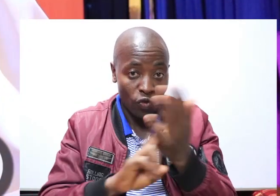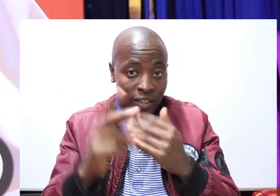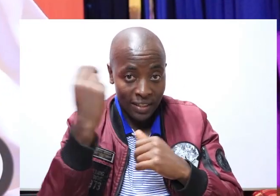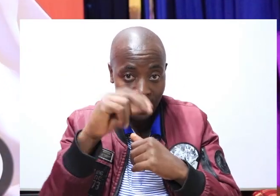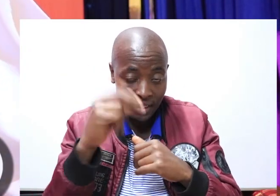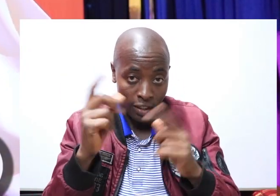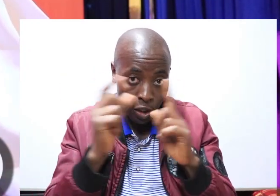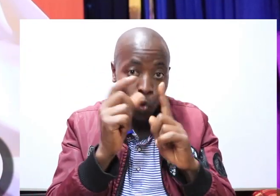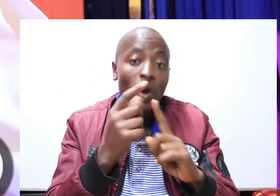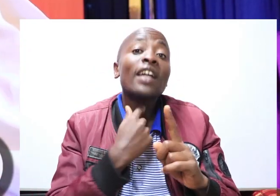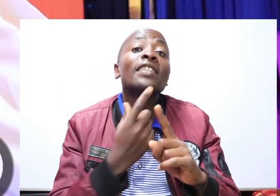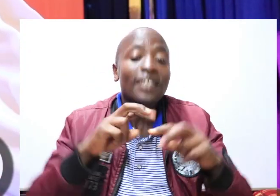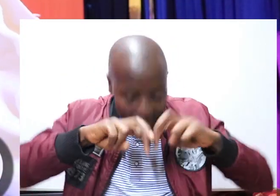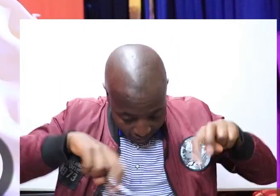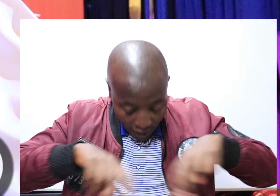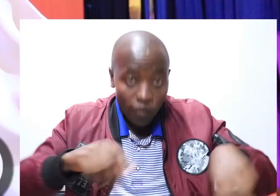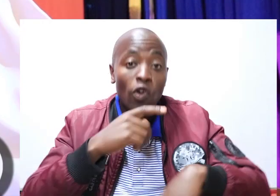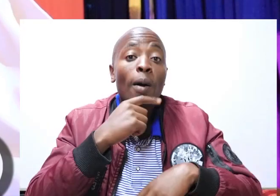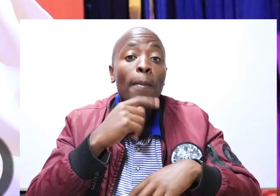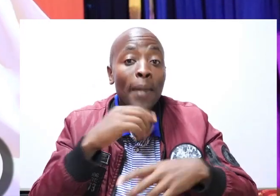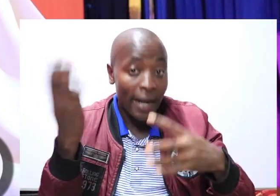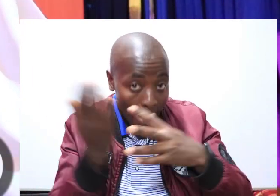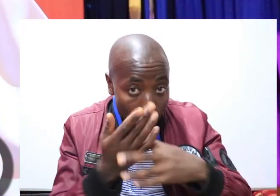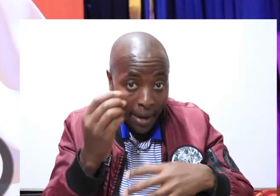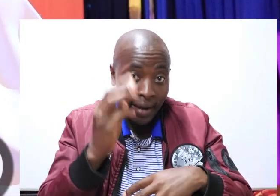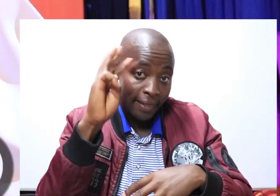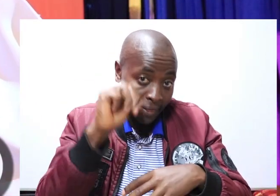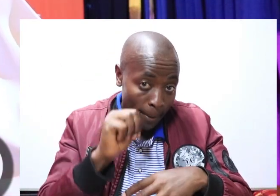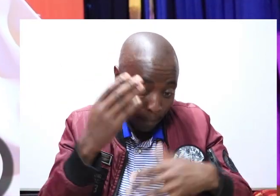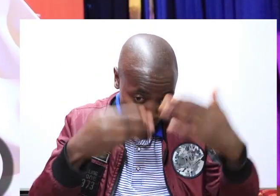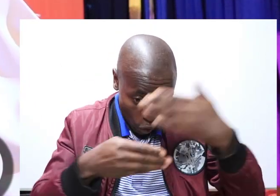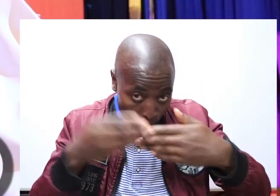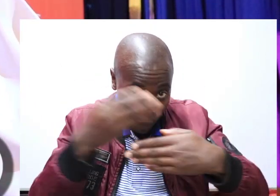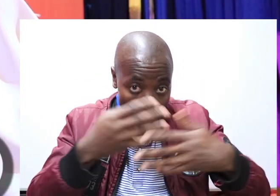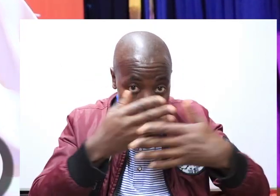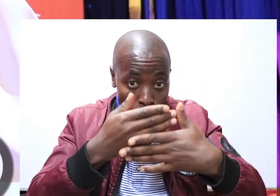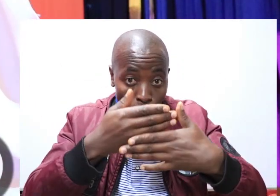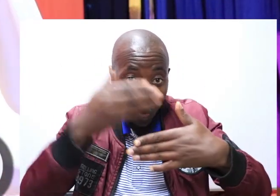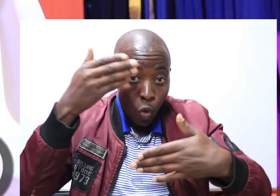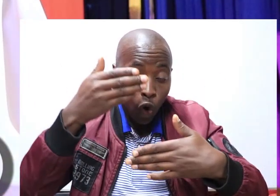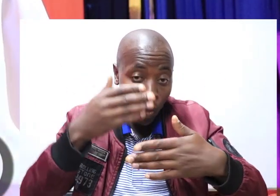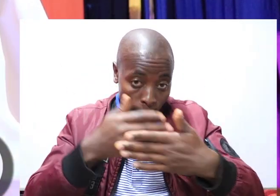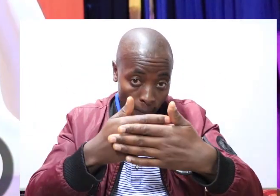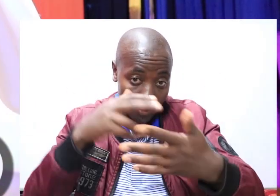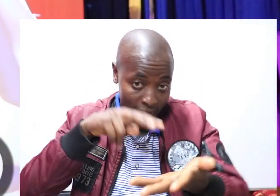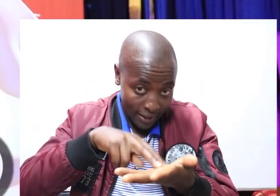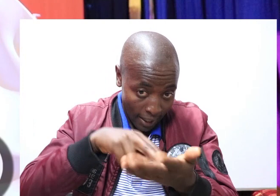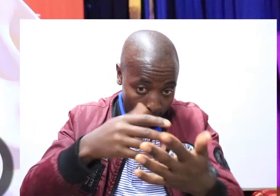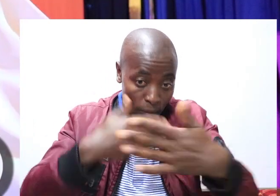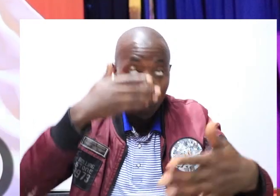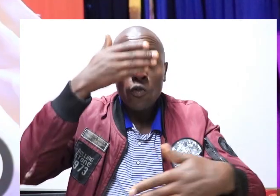says, I looked for a man among them who would build up the wall and stand before me in the